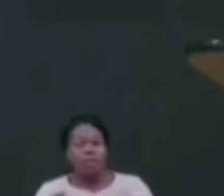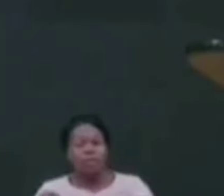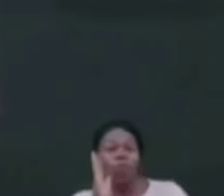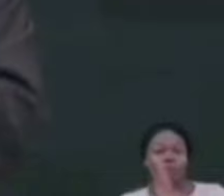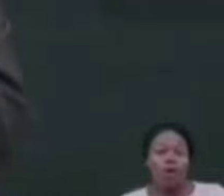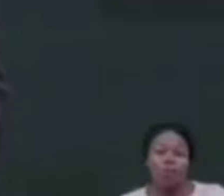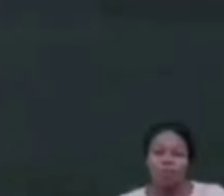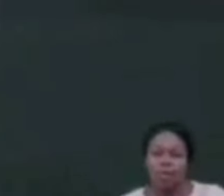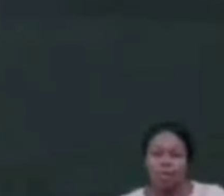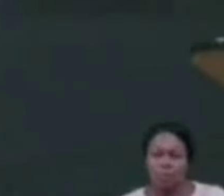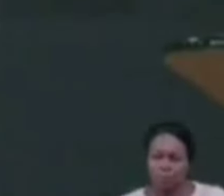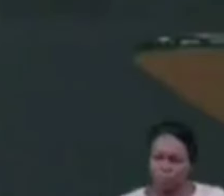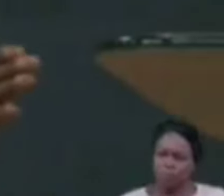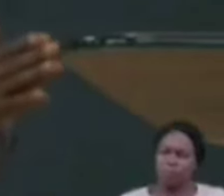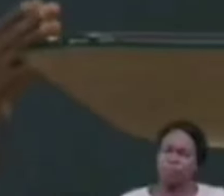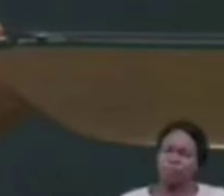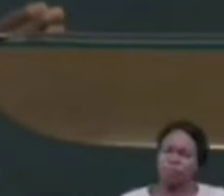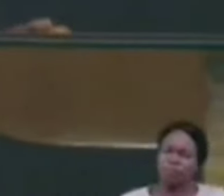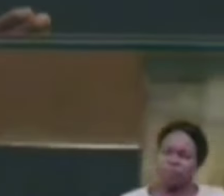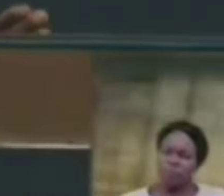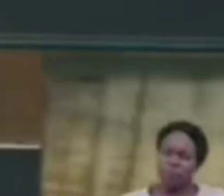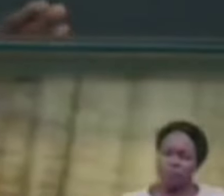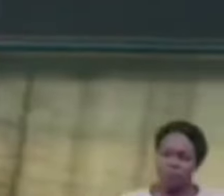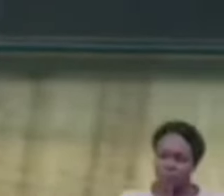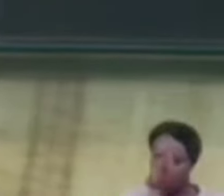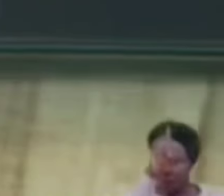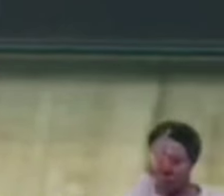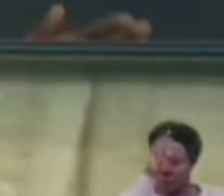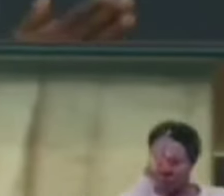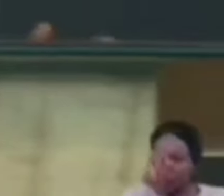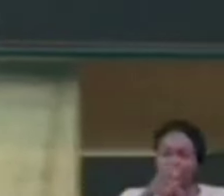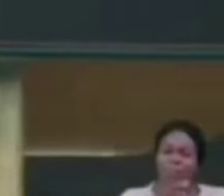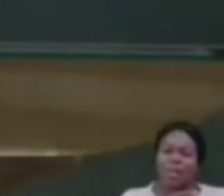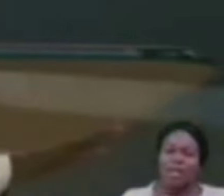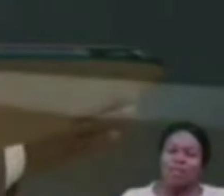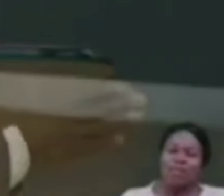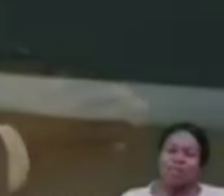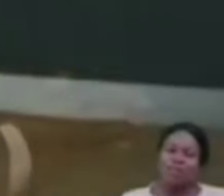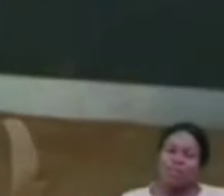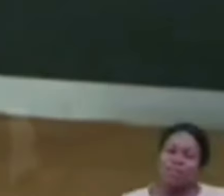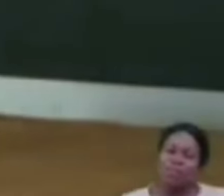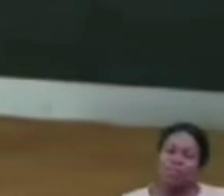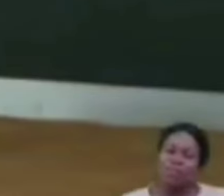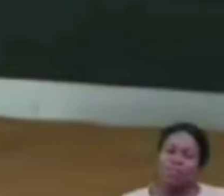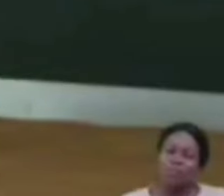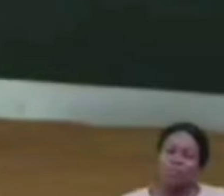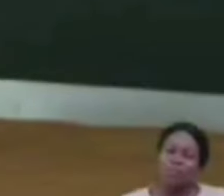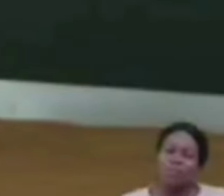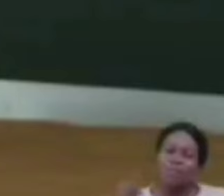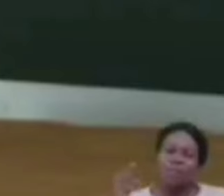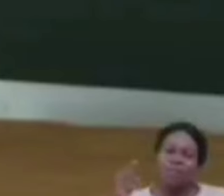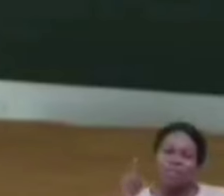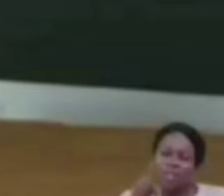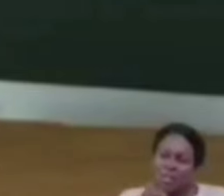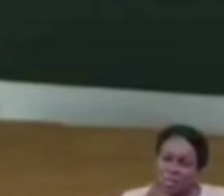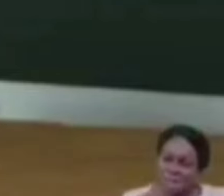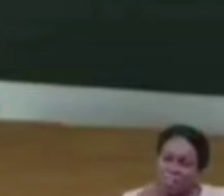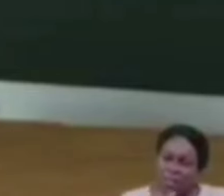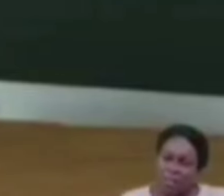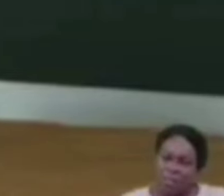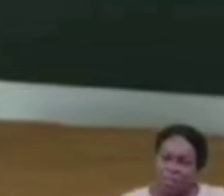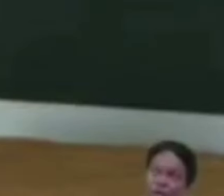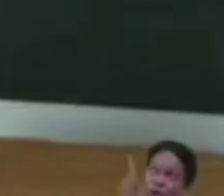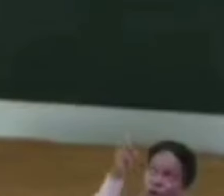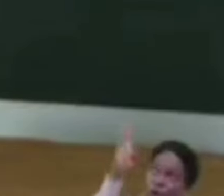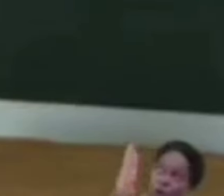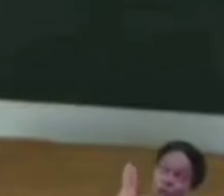do. And that's why God told me, God revealed to me, I should